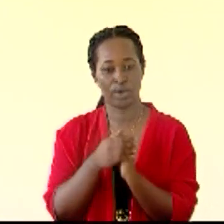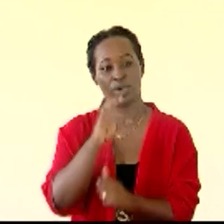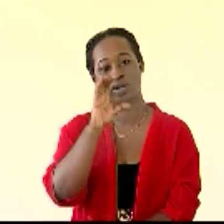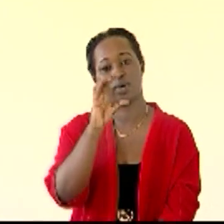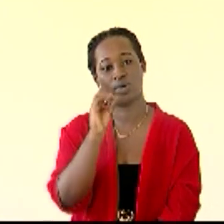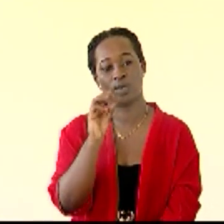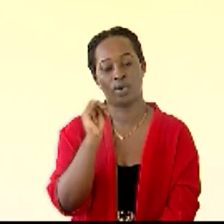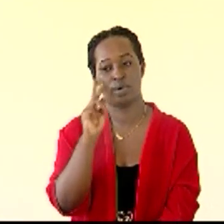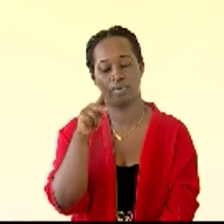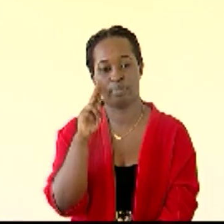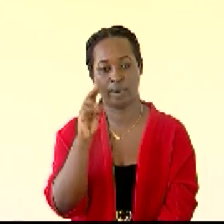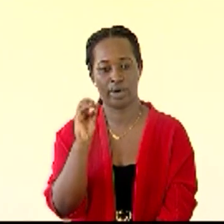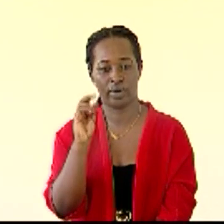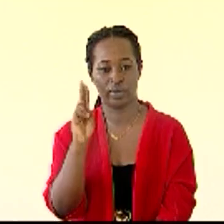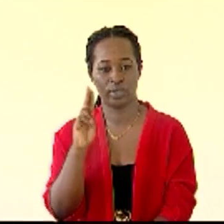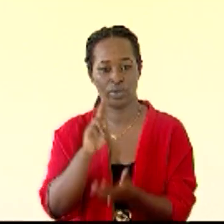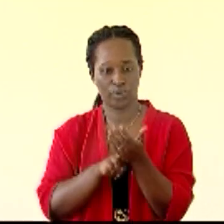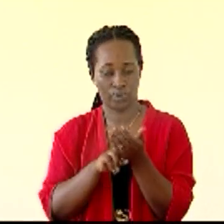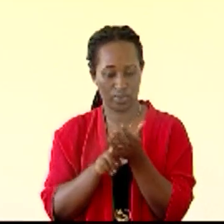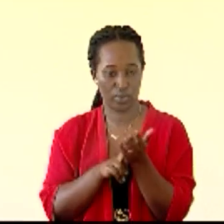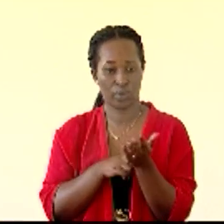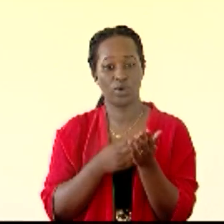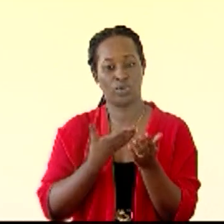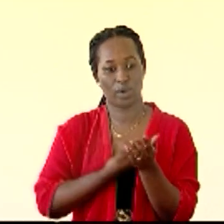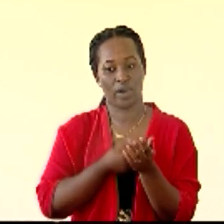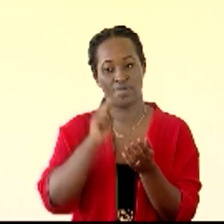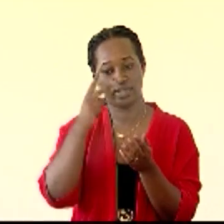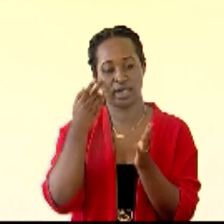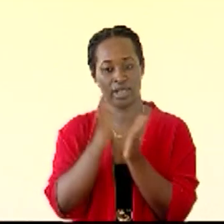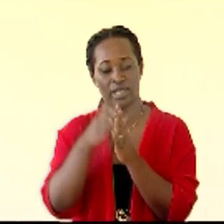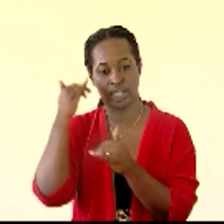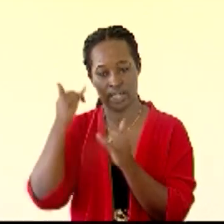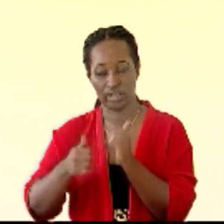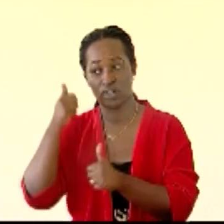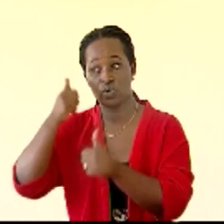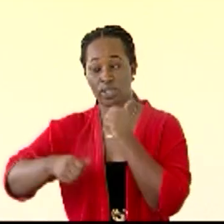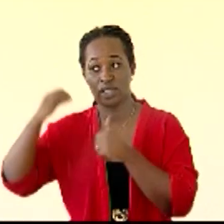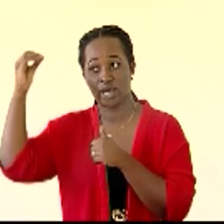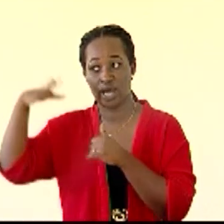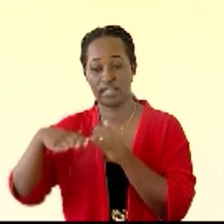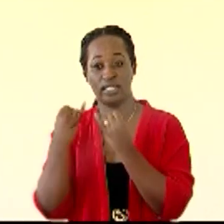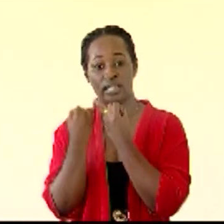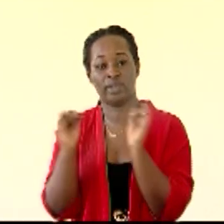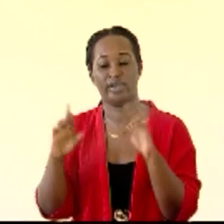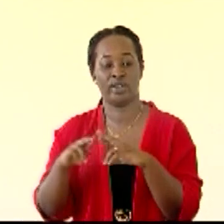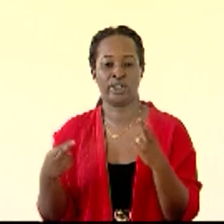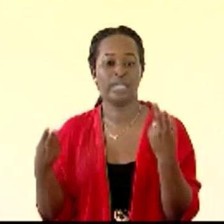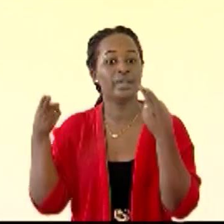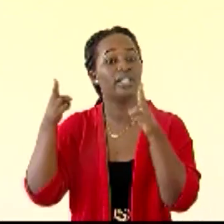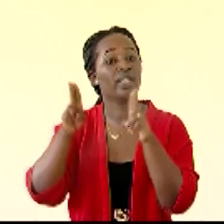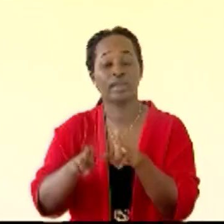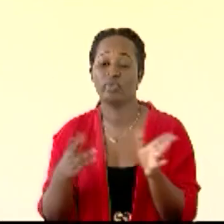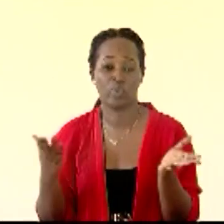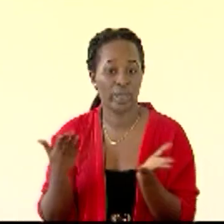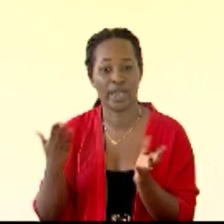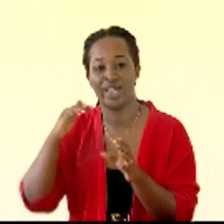to have the second and last part of photosynthesis, which is the light-independent reaction, taking place where?